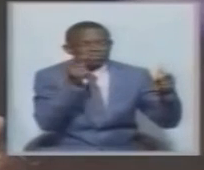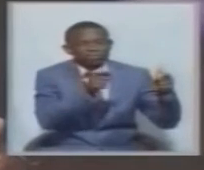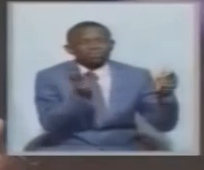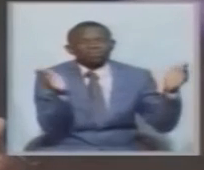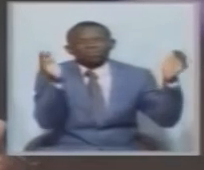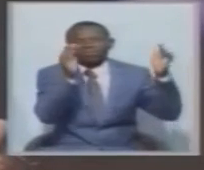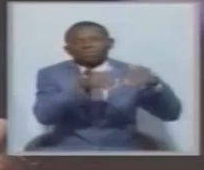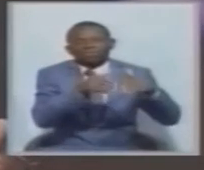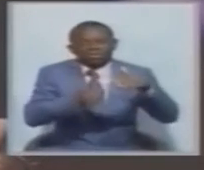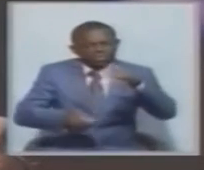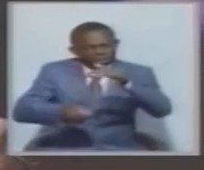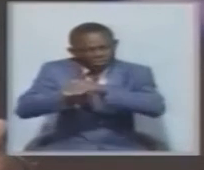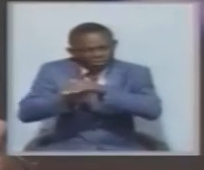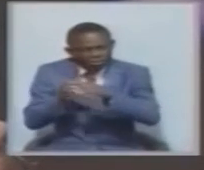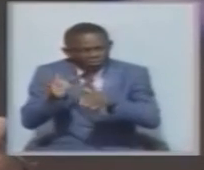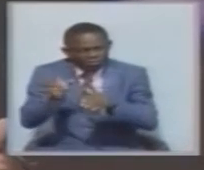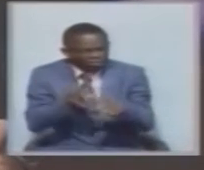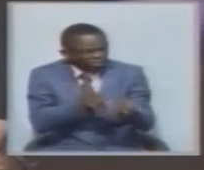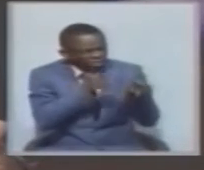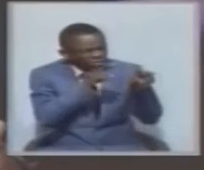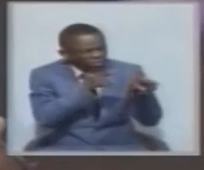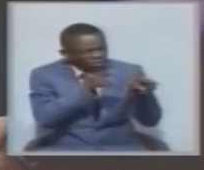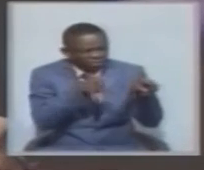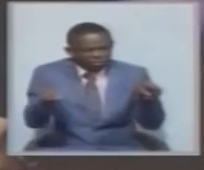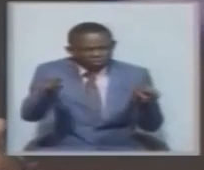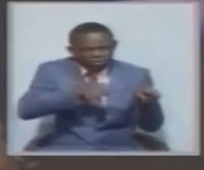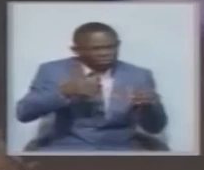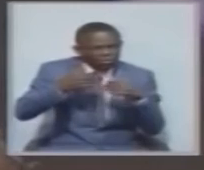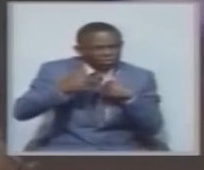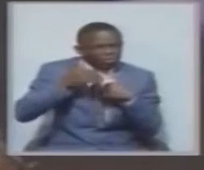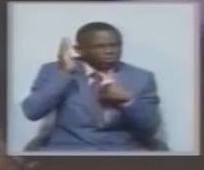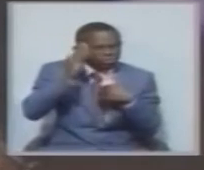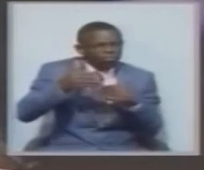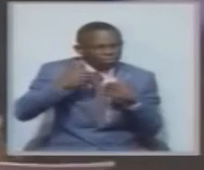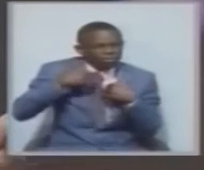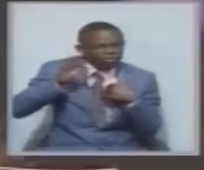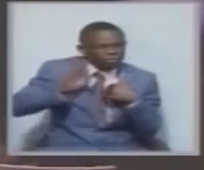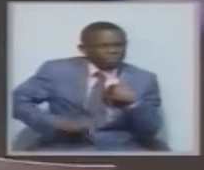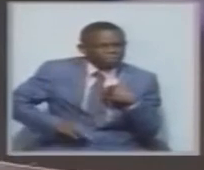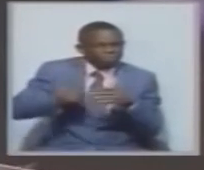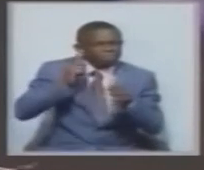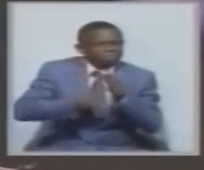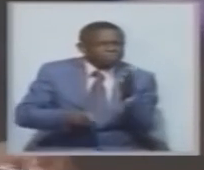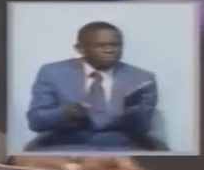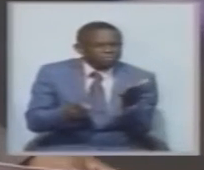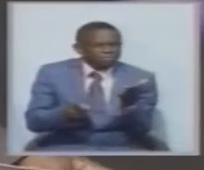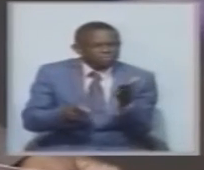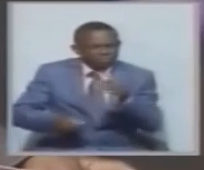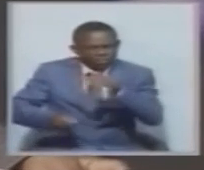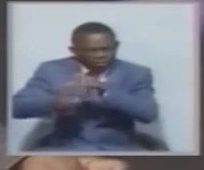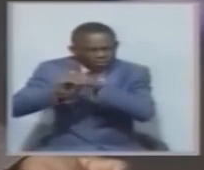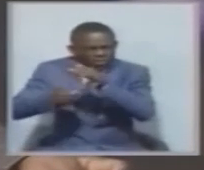and watching exactly what opportunities do they have now. How can they jump on this? How can they freely walk into Mulungushi and strike